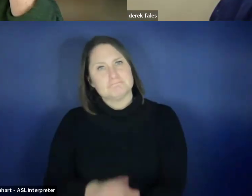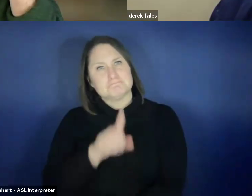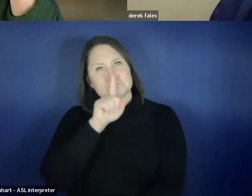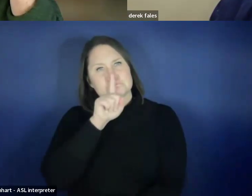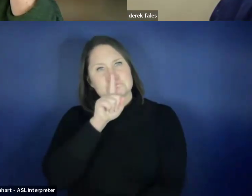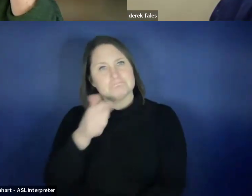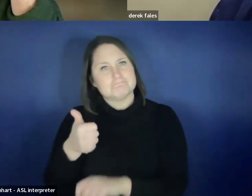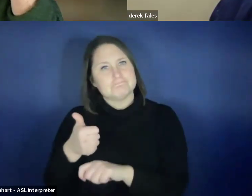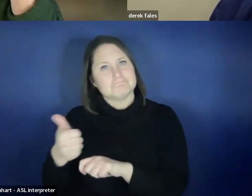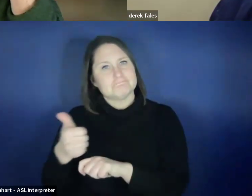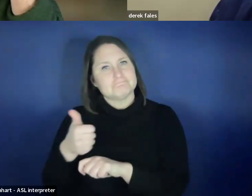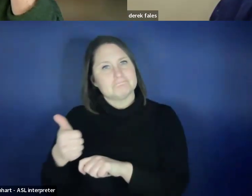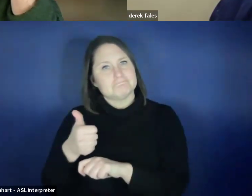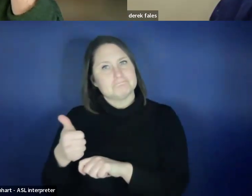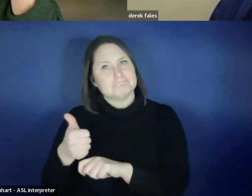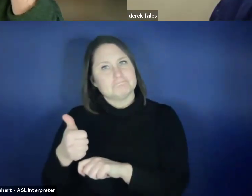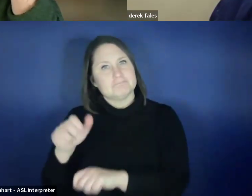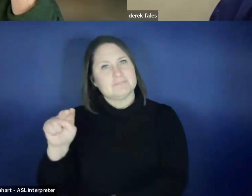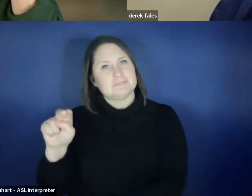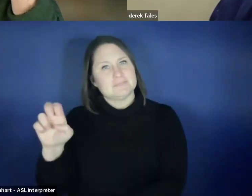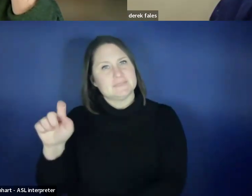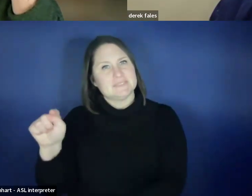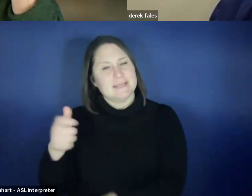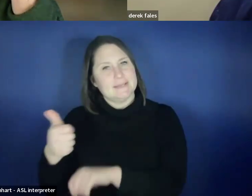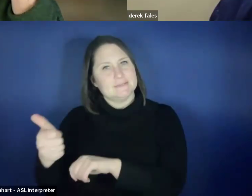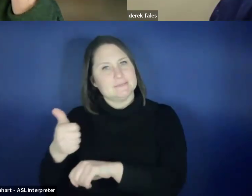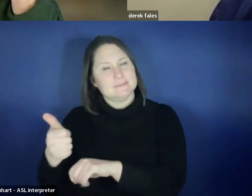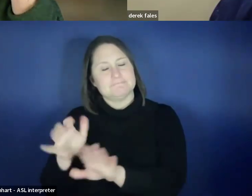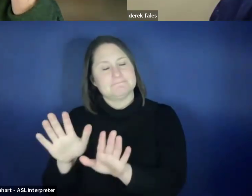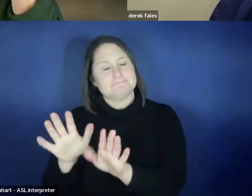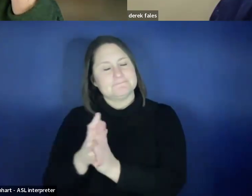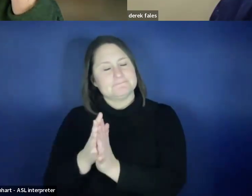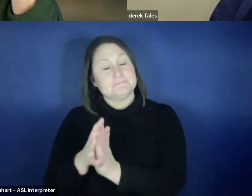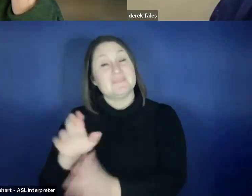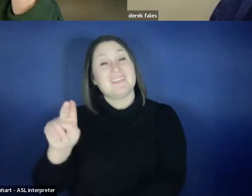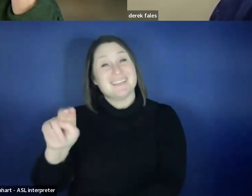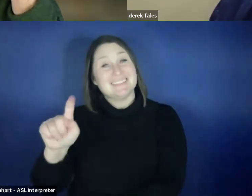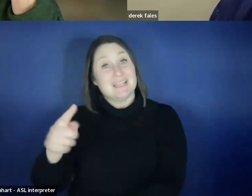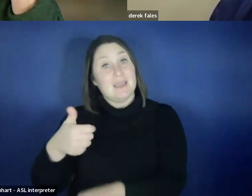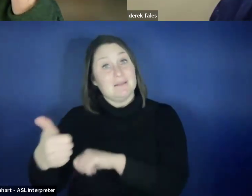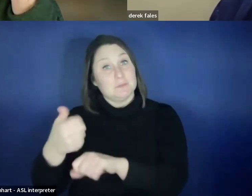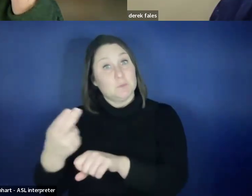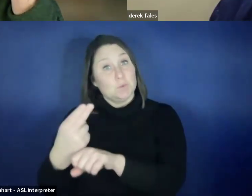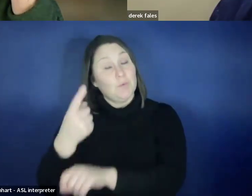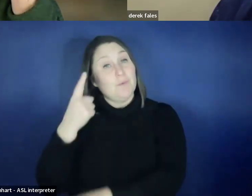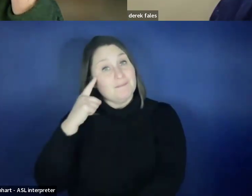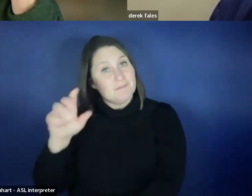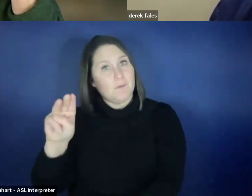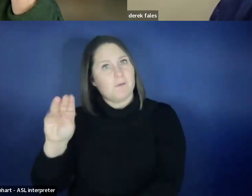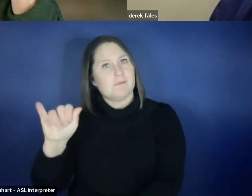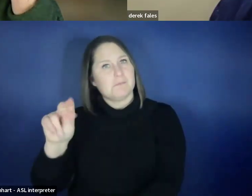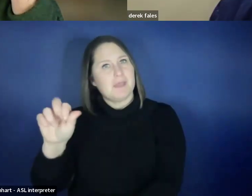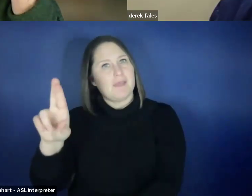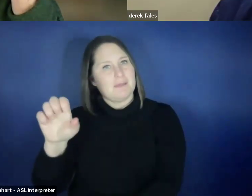transportation is still needs to be utilized for access to those main care services, and